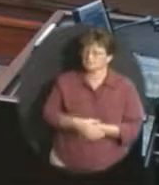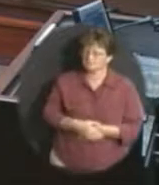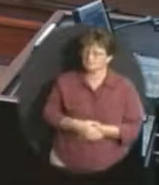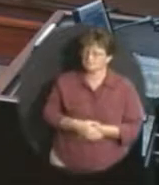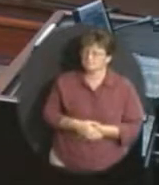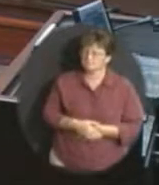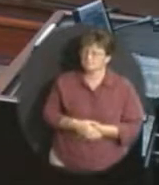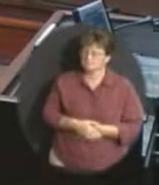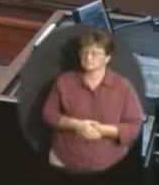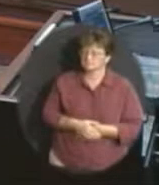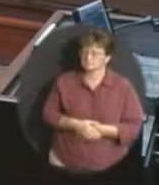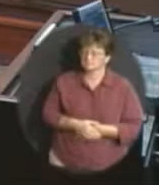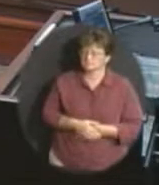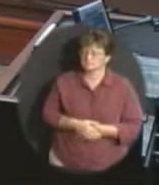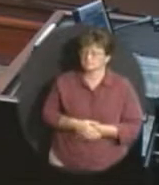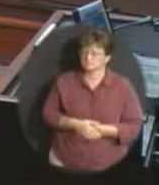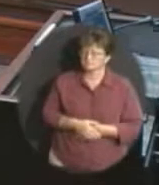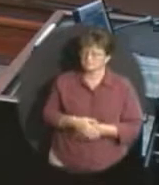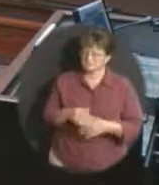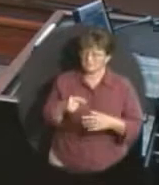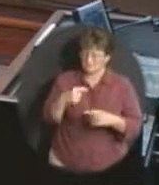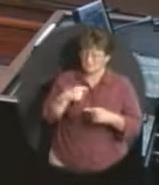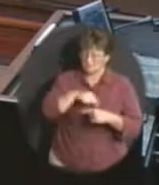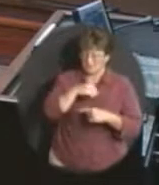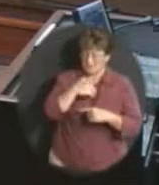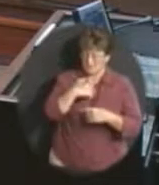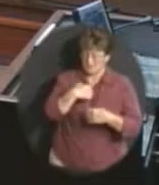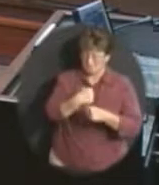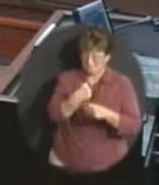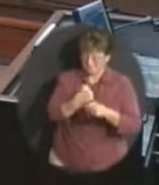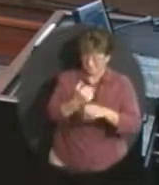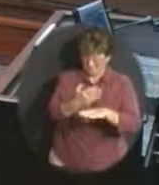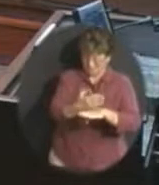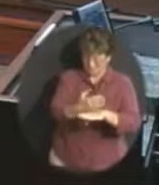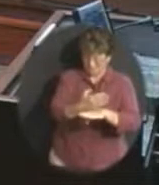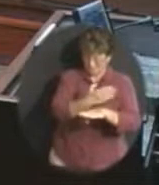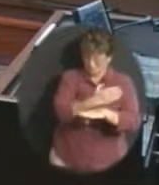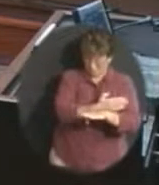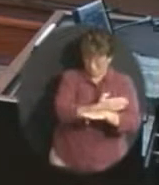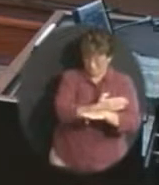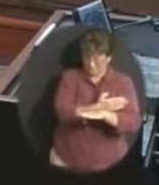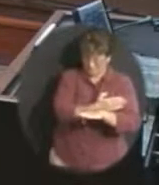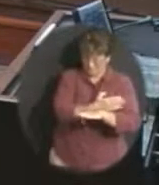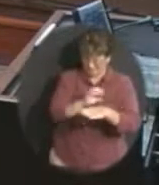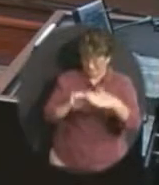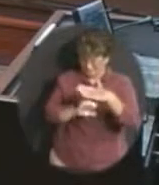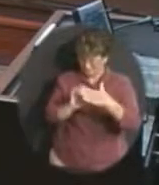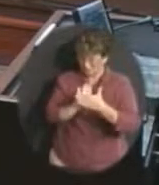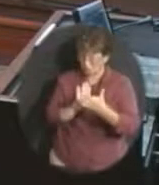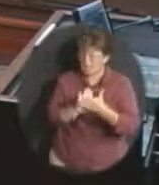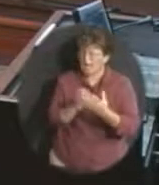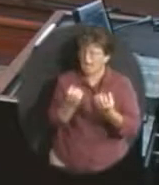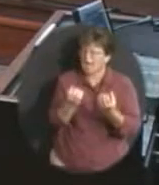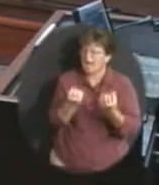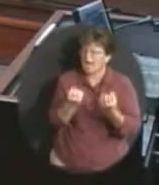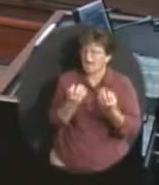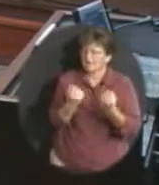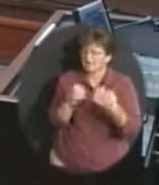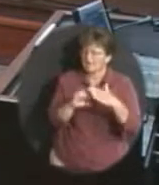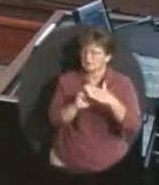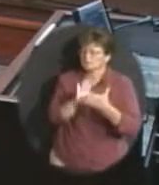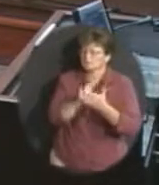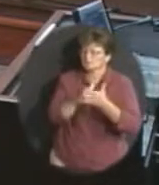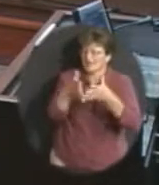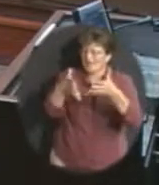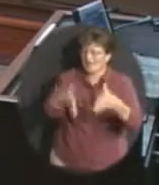After we make these renovations at the elementaries, how many elementaries will be left